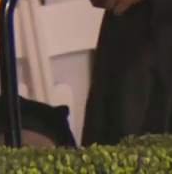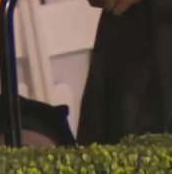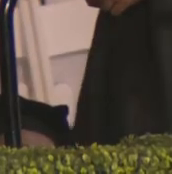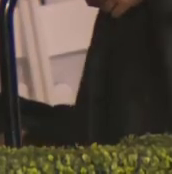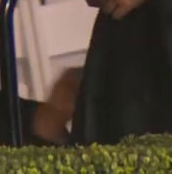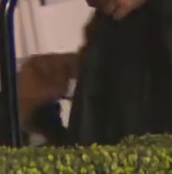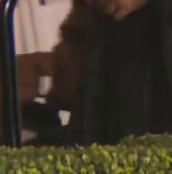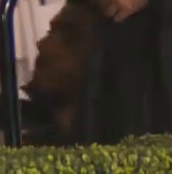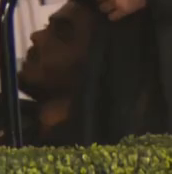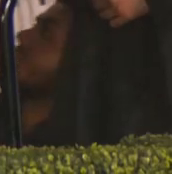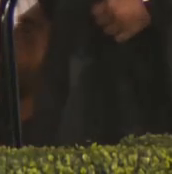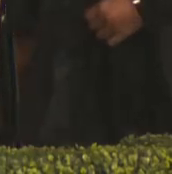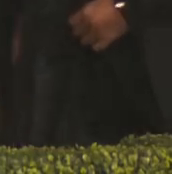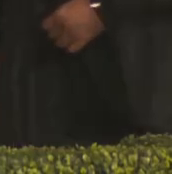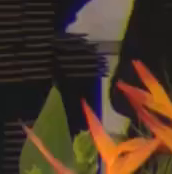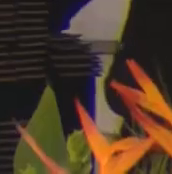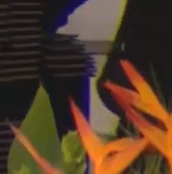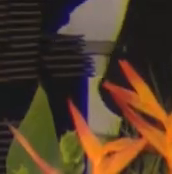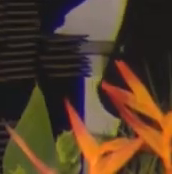Christelle Haswani.